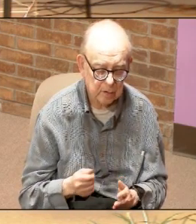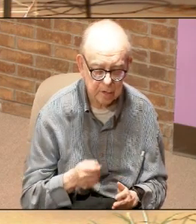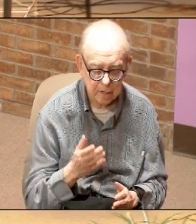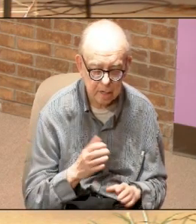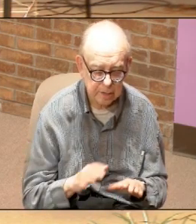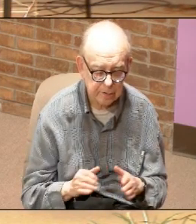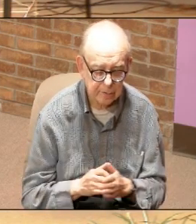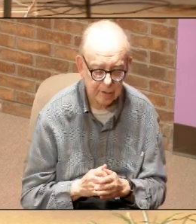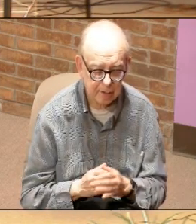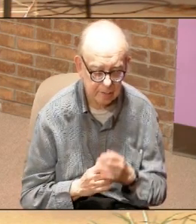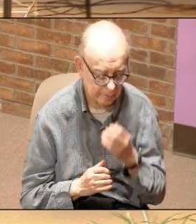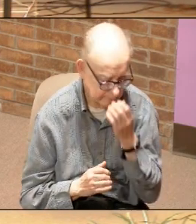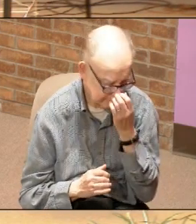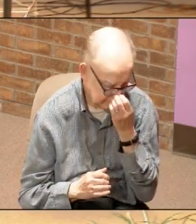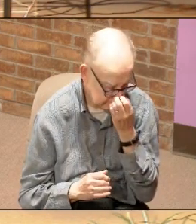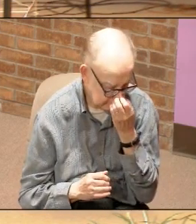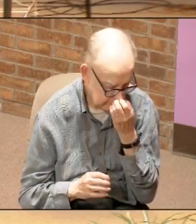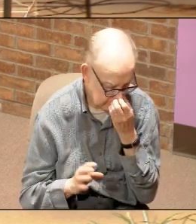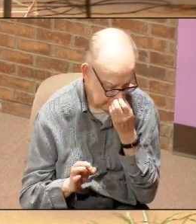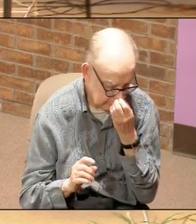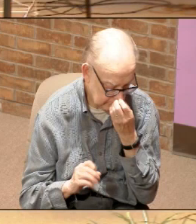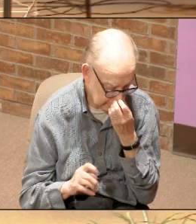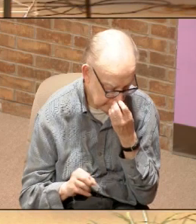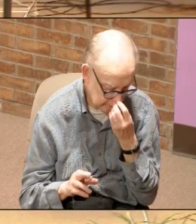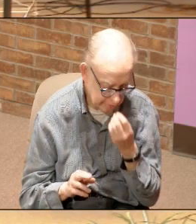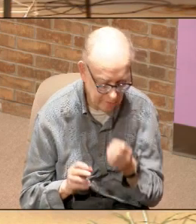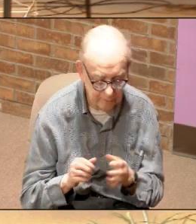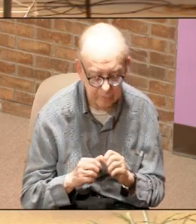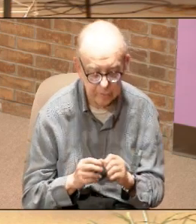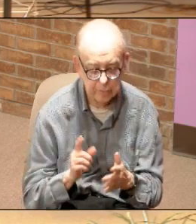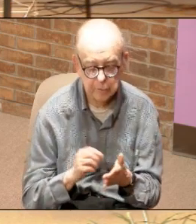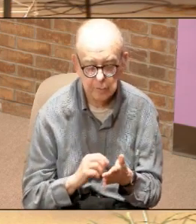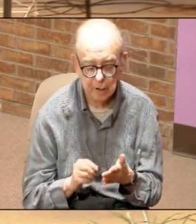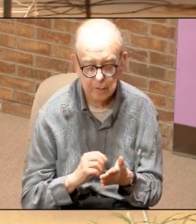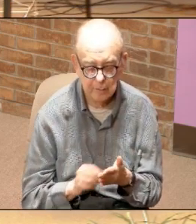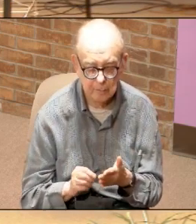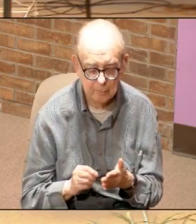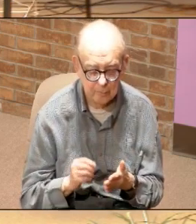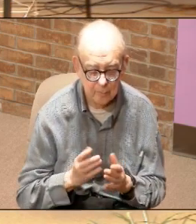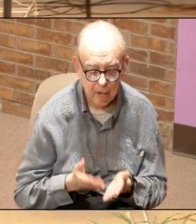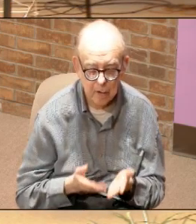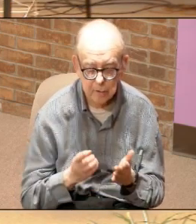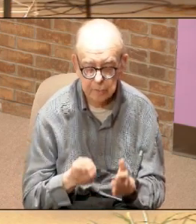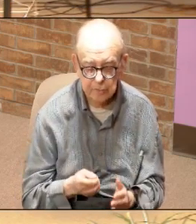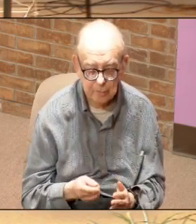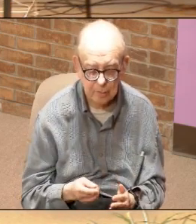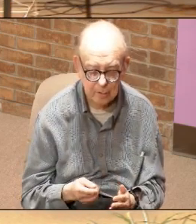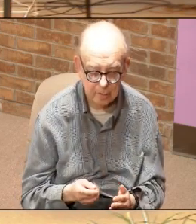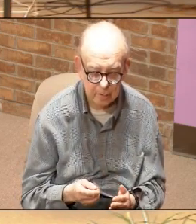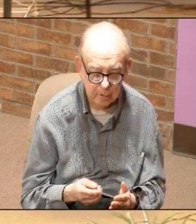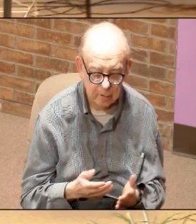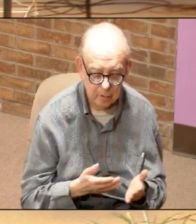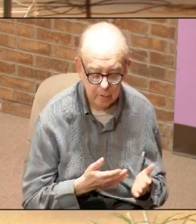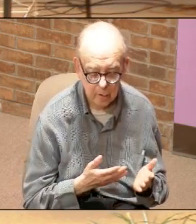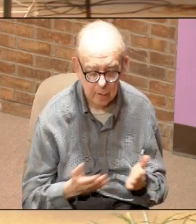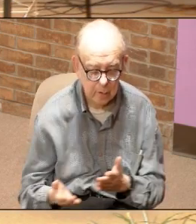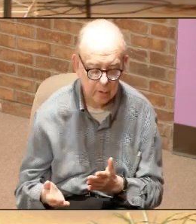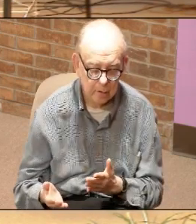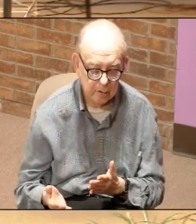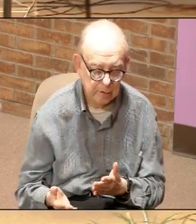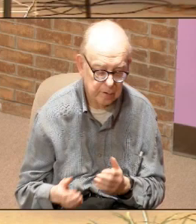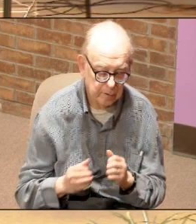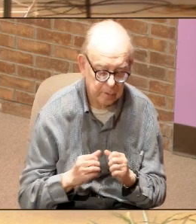can. Richard Foster goes on to say this: I urge you, carry an